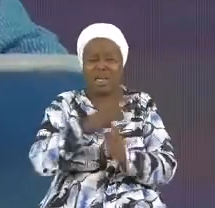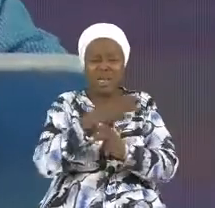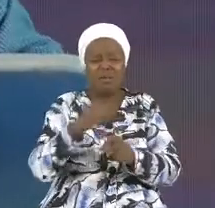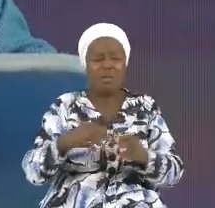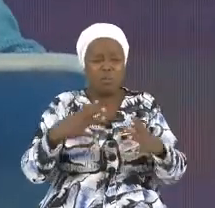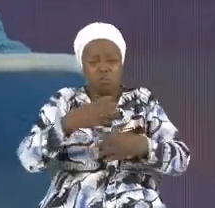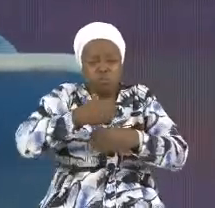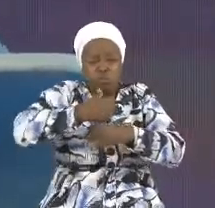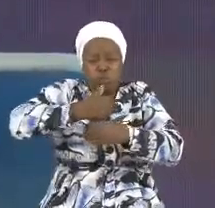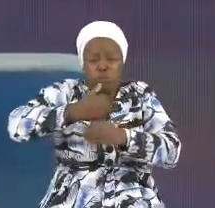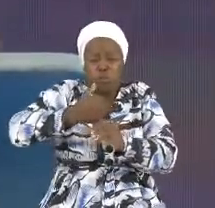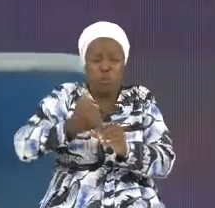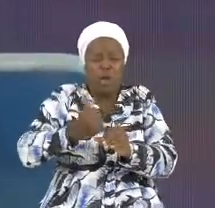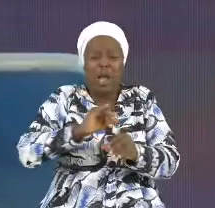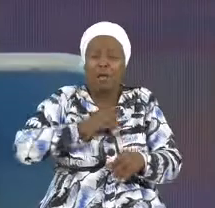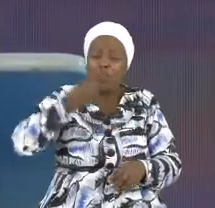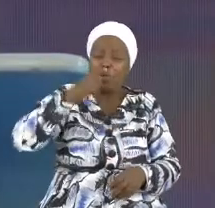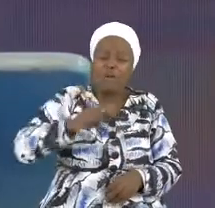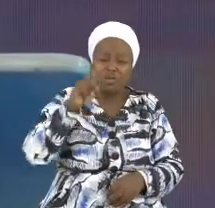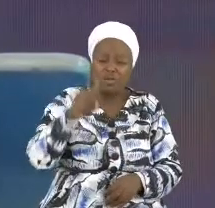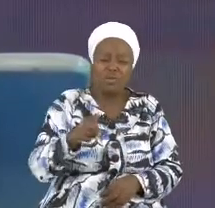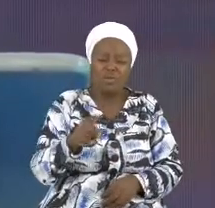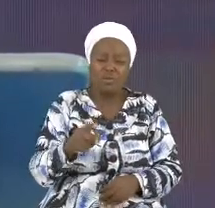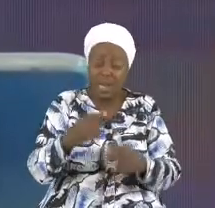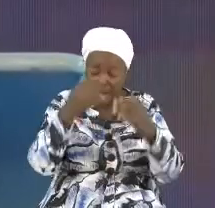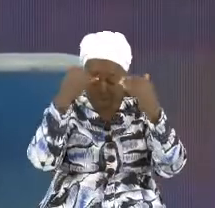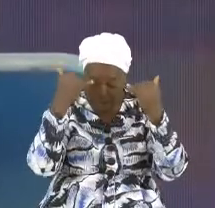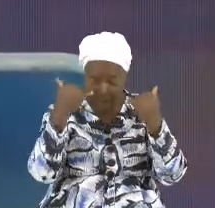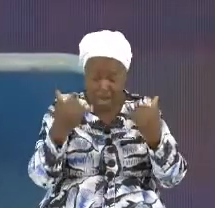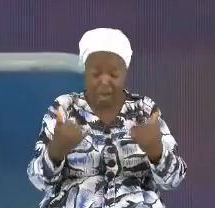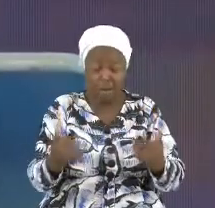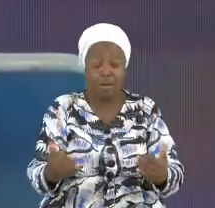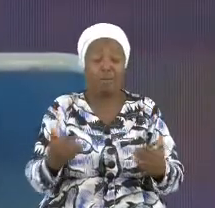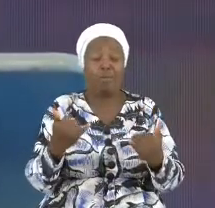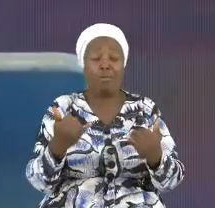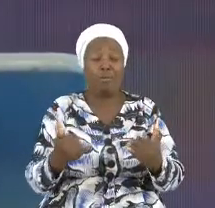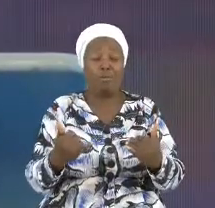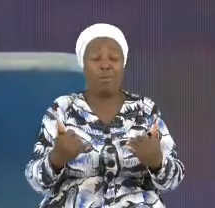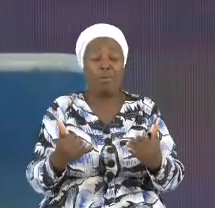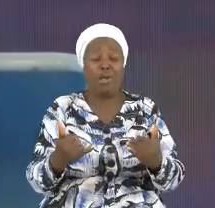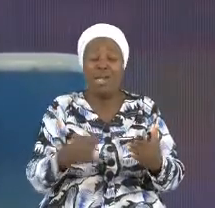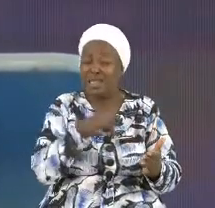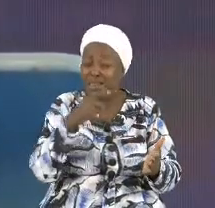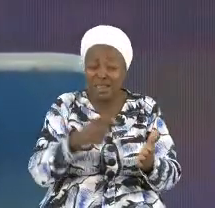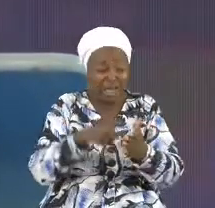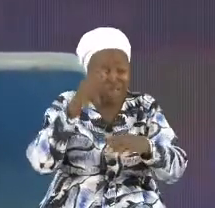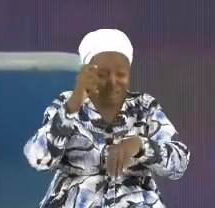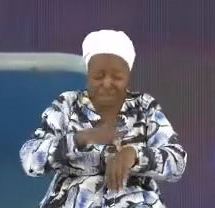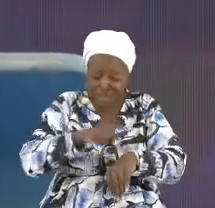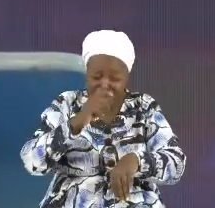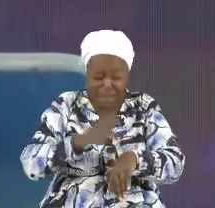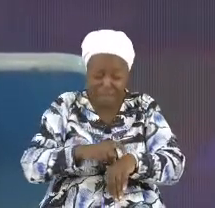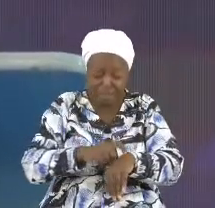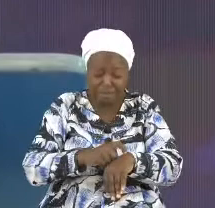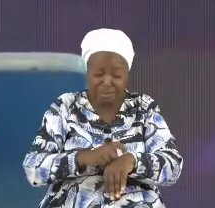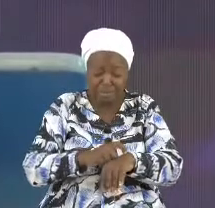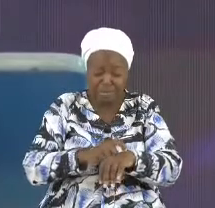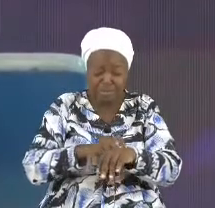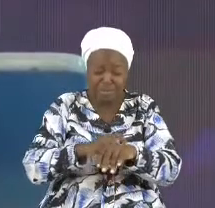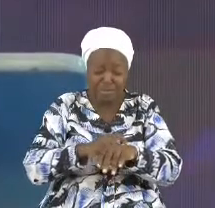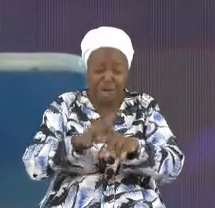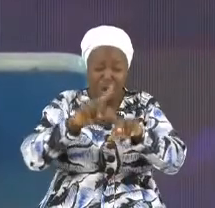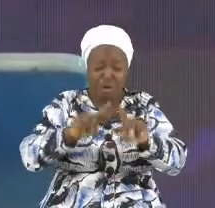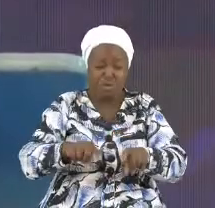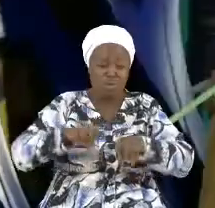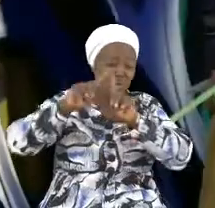you right now, this moment, come out in